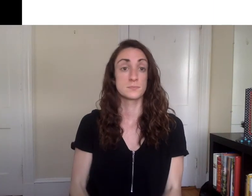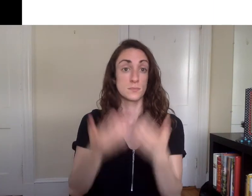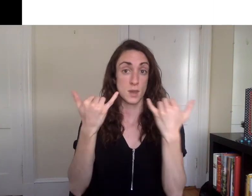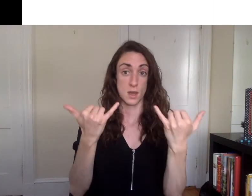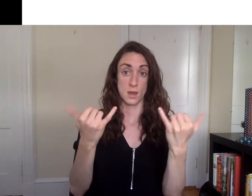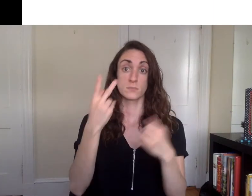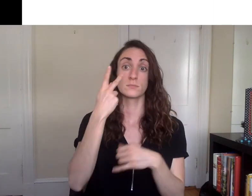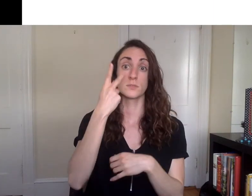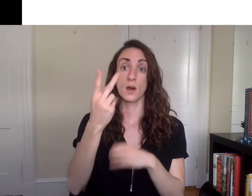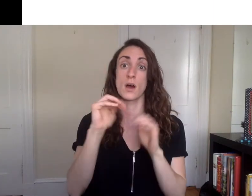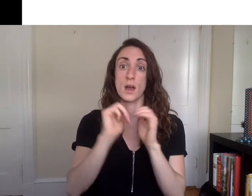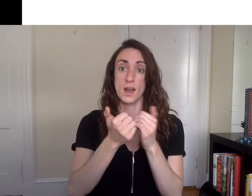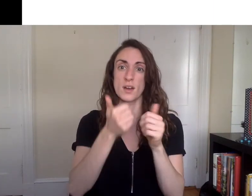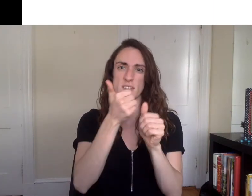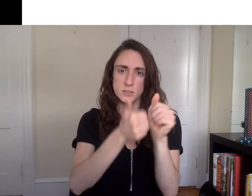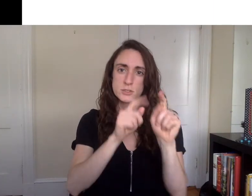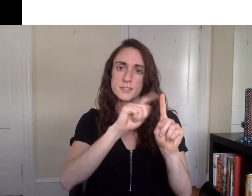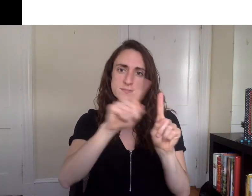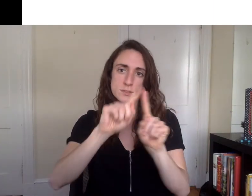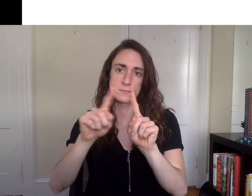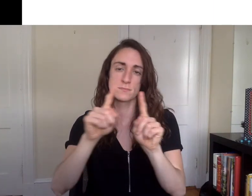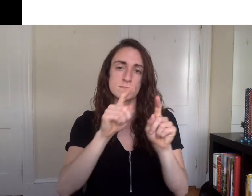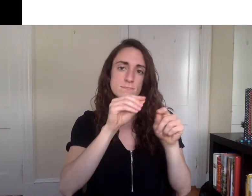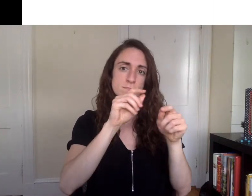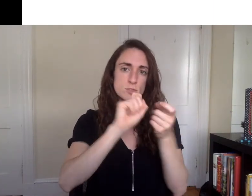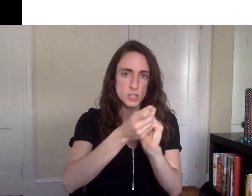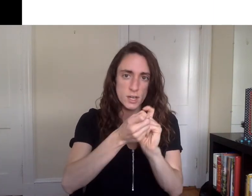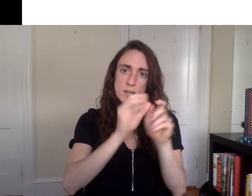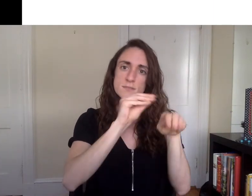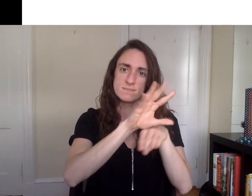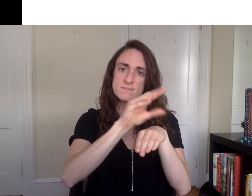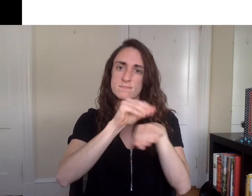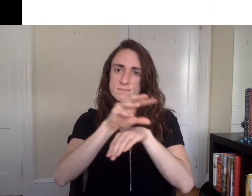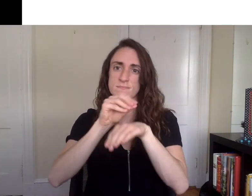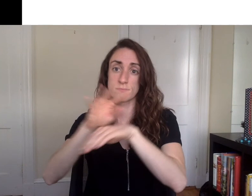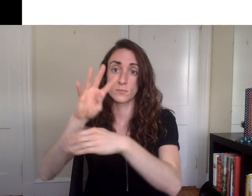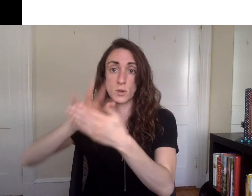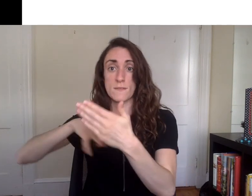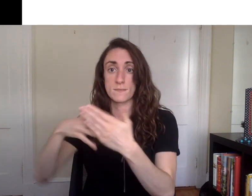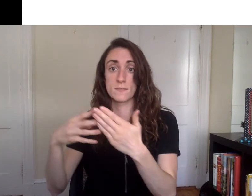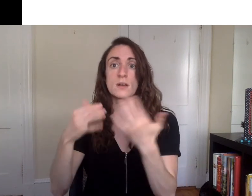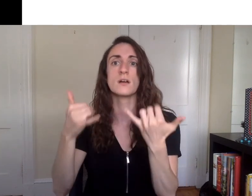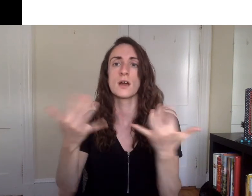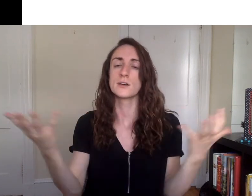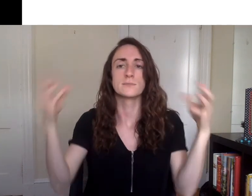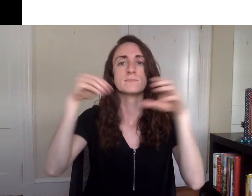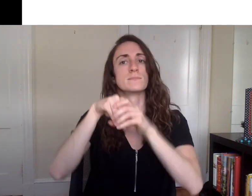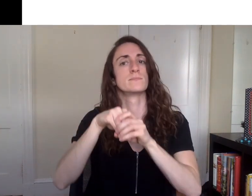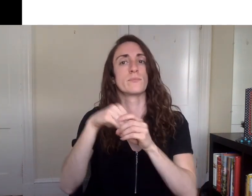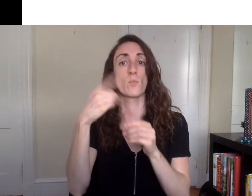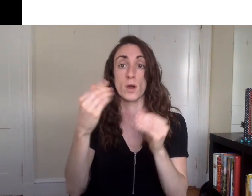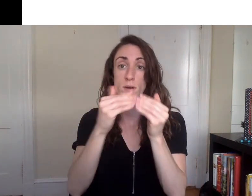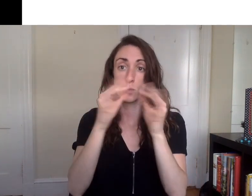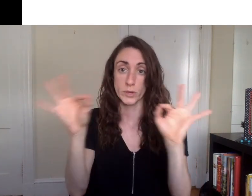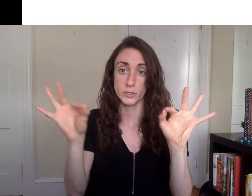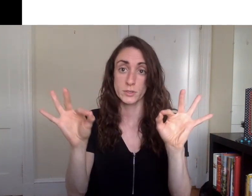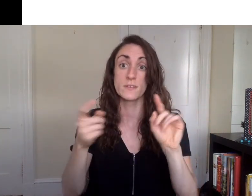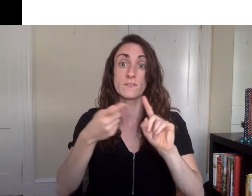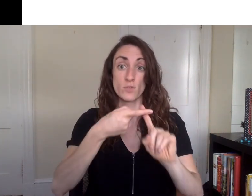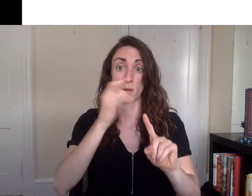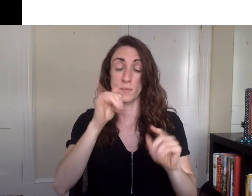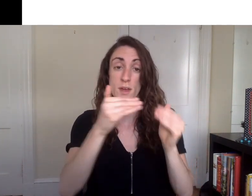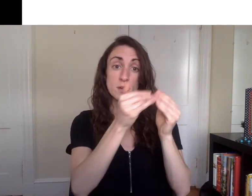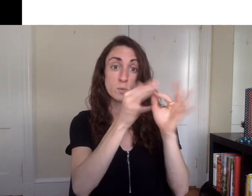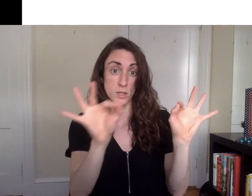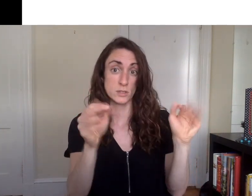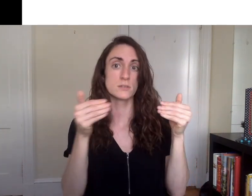So now that we've seen how each component in the equation can affect the graph, we can put it all together into one equation, and from that equation we can graph the